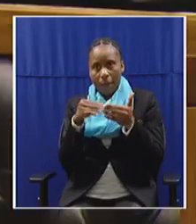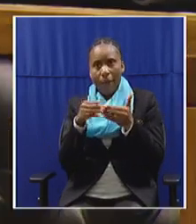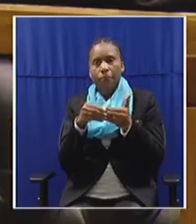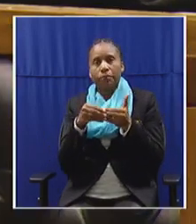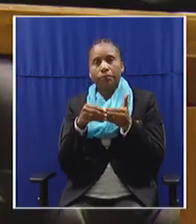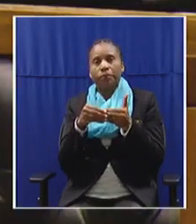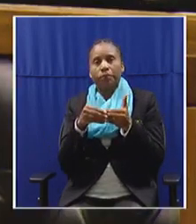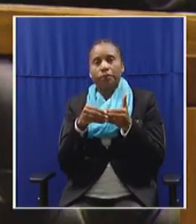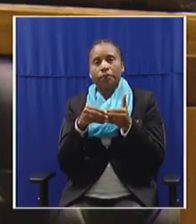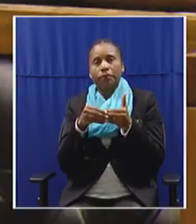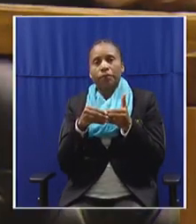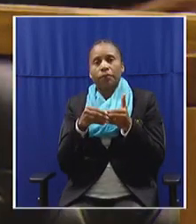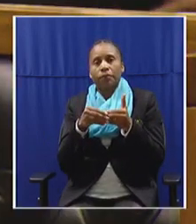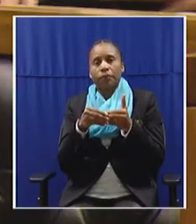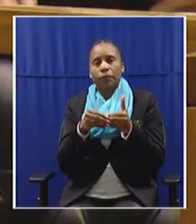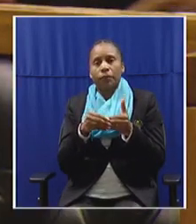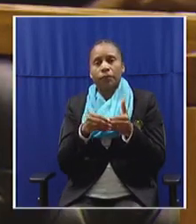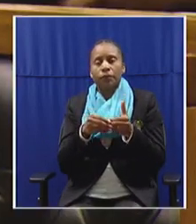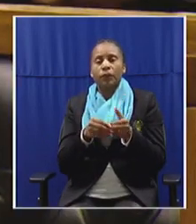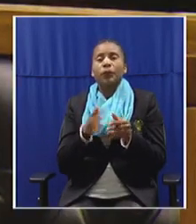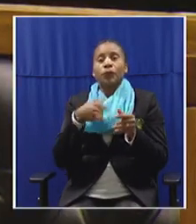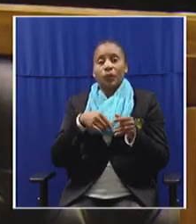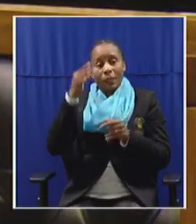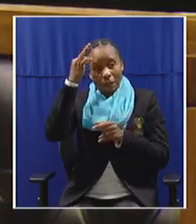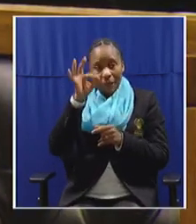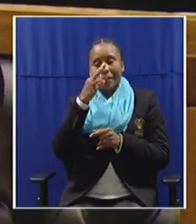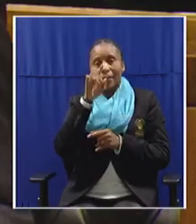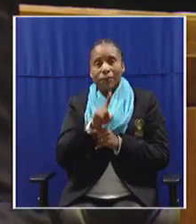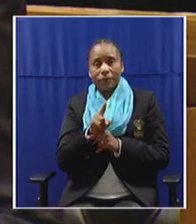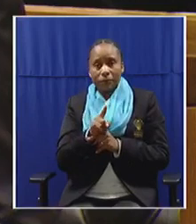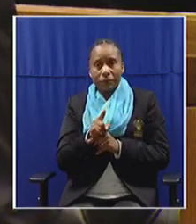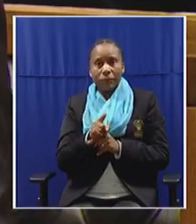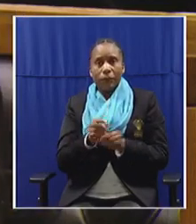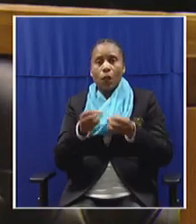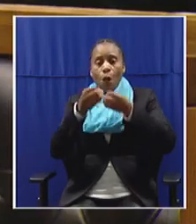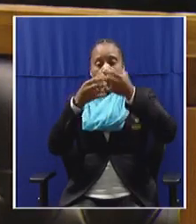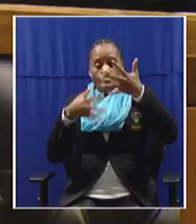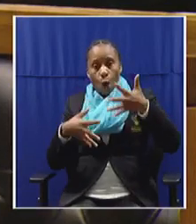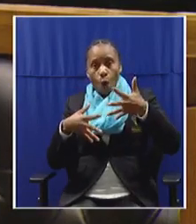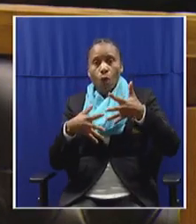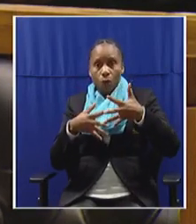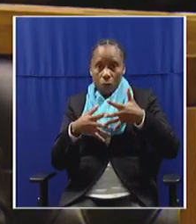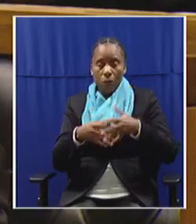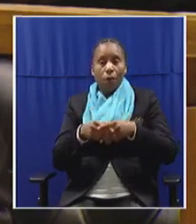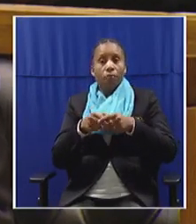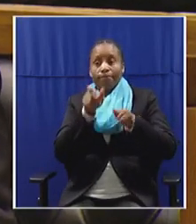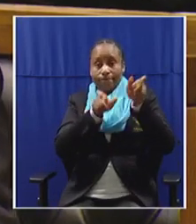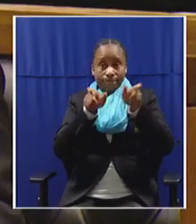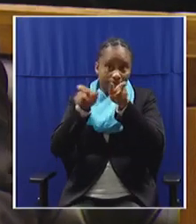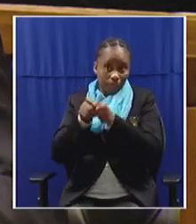We want to affirm the view as government that says South Africa has a lot of capacity to produce enough food